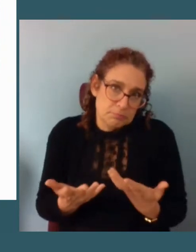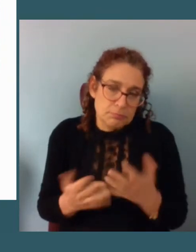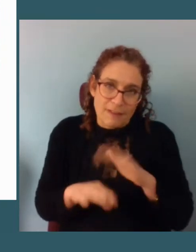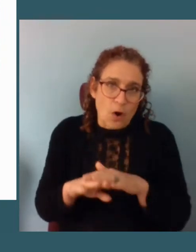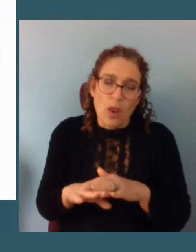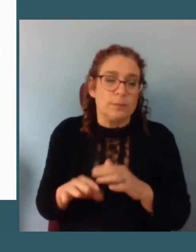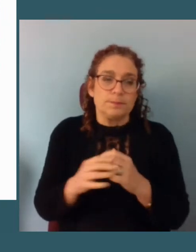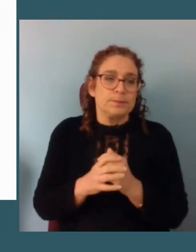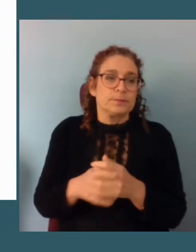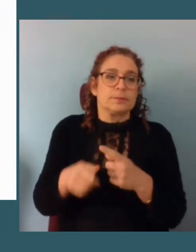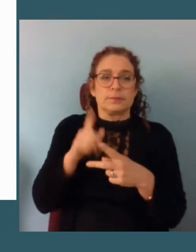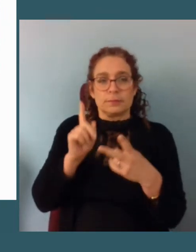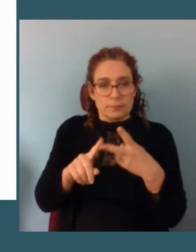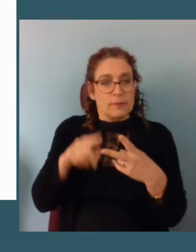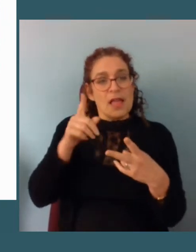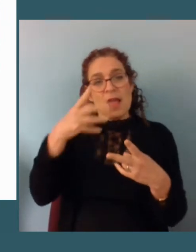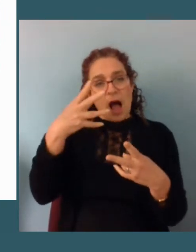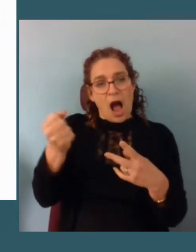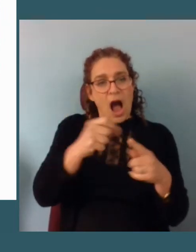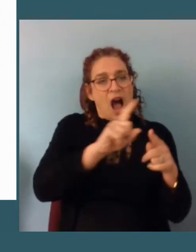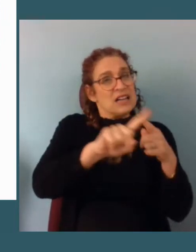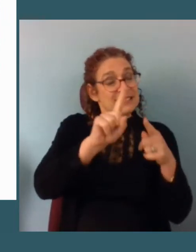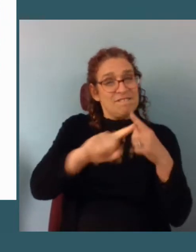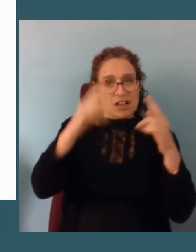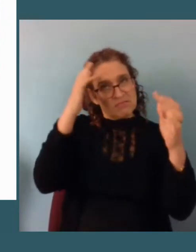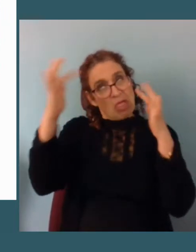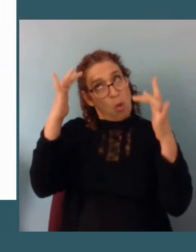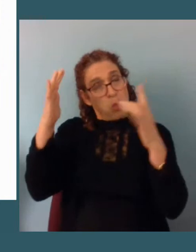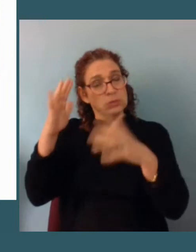several hypotheses for the link between allergy and